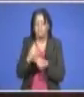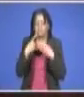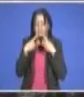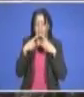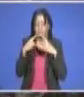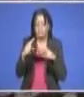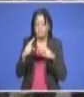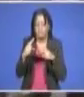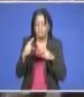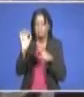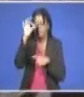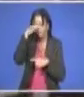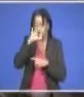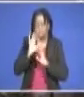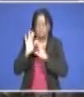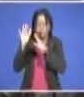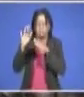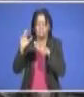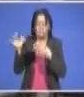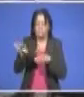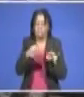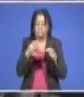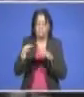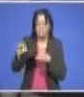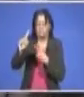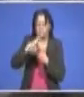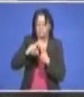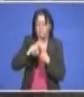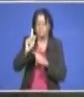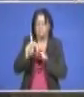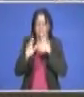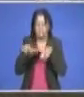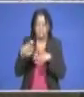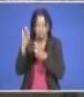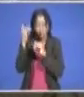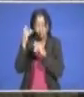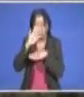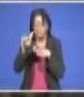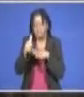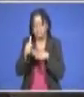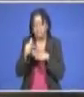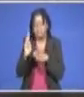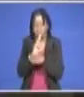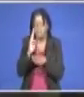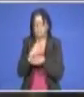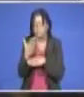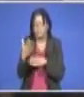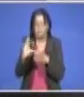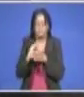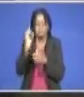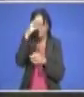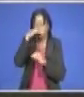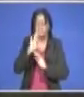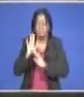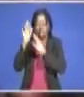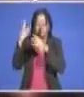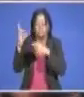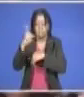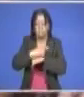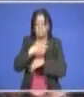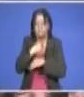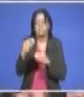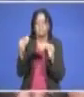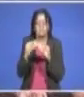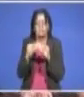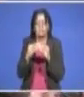Foxhill Festival Month, and people can expect all the traditional elements of Foxhill Day and much more. A call out to